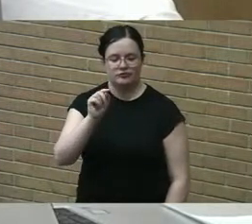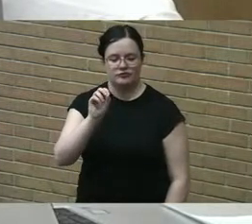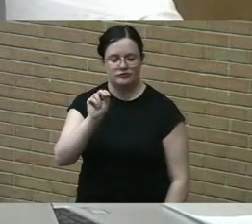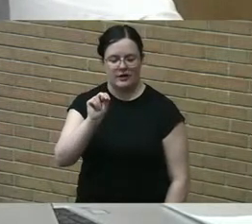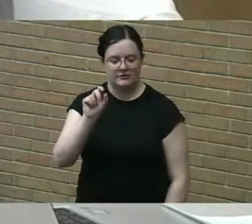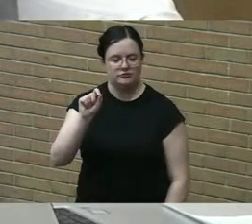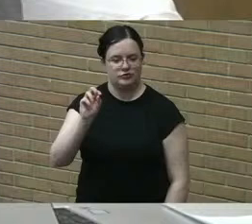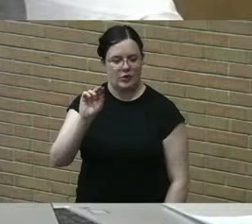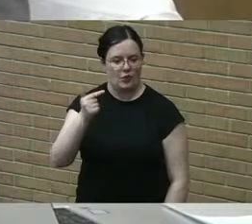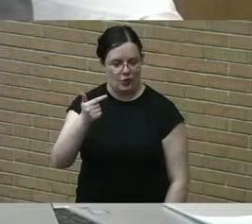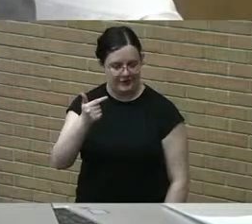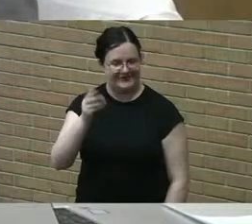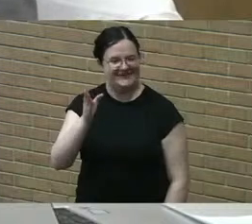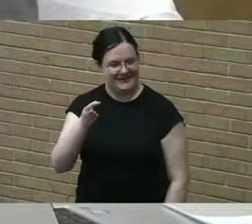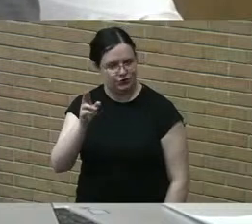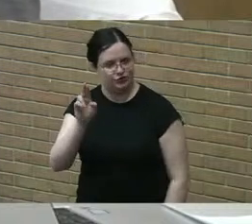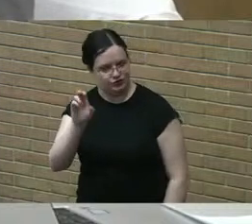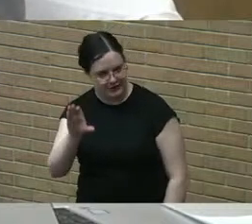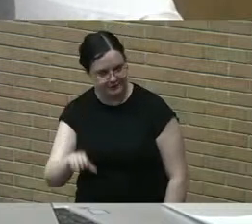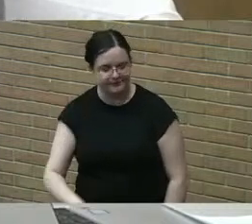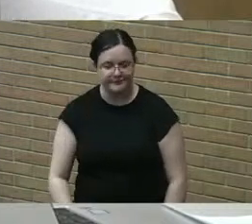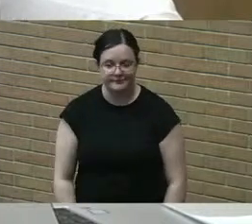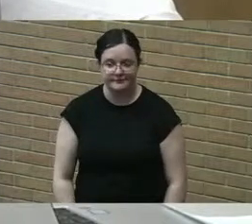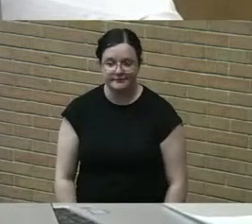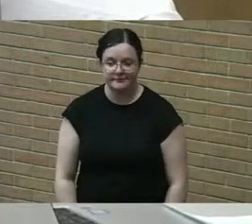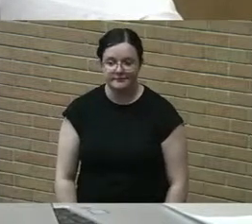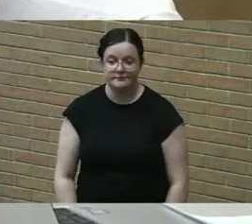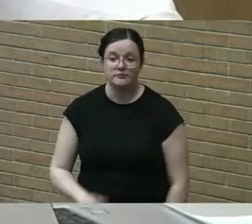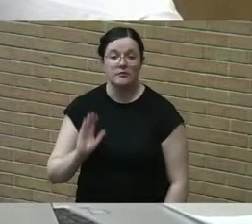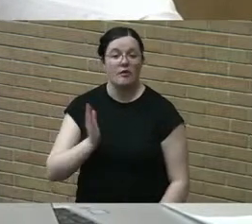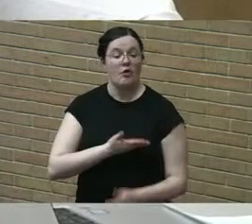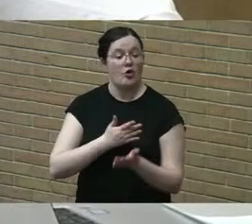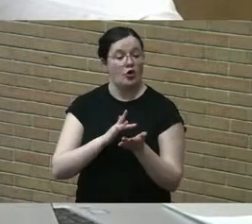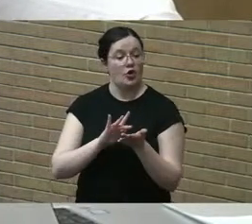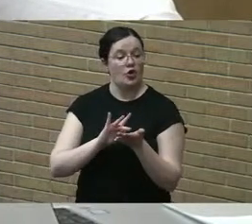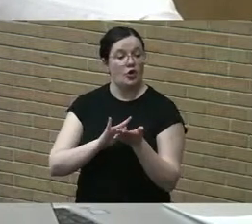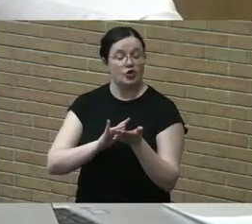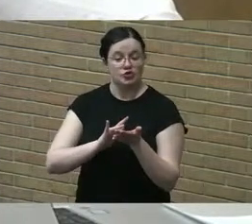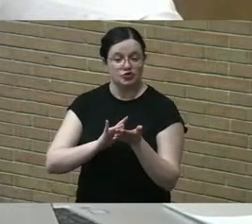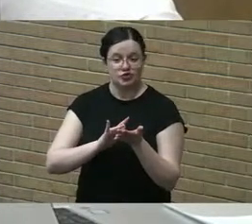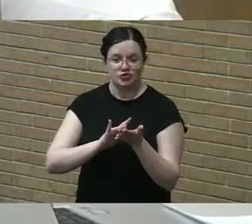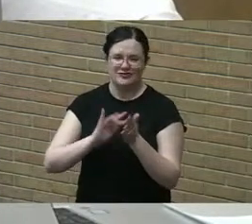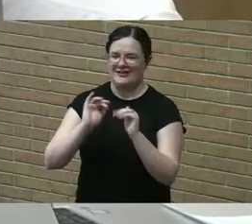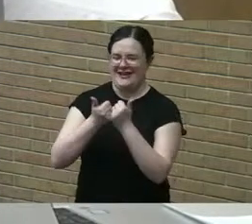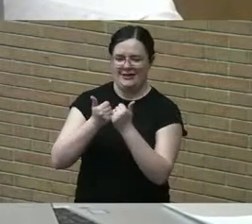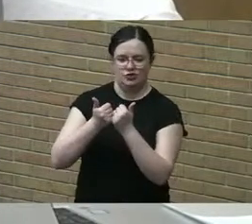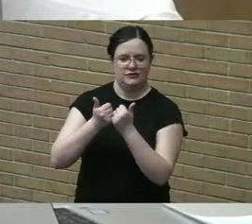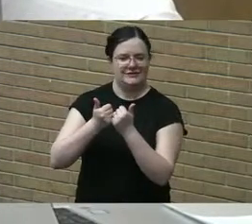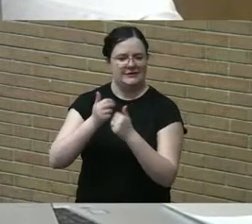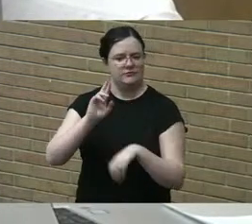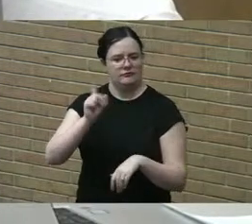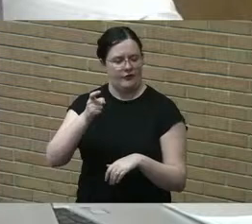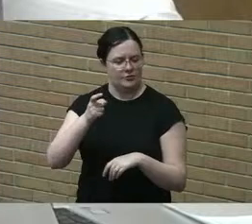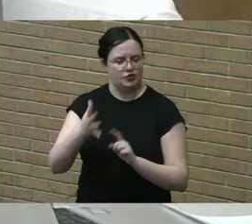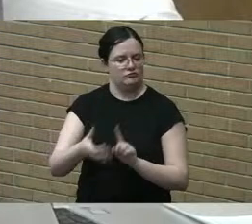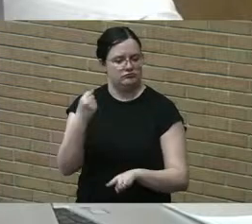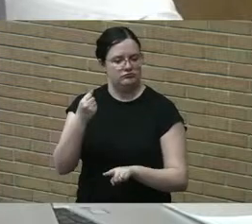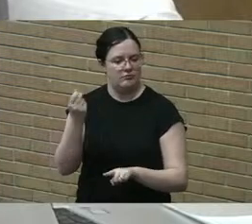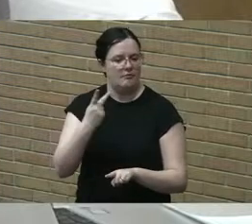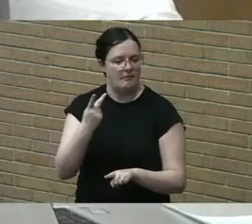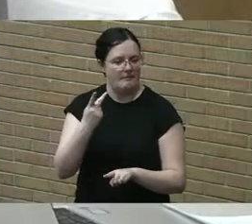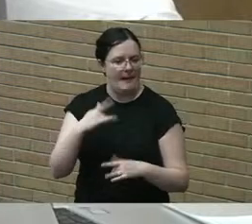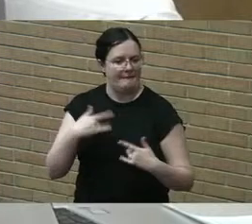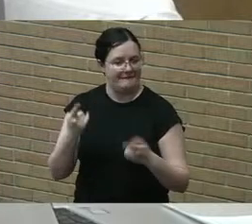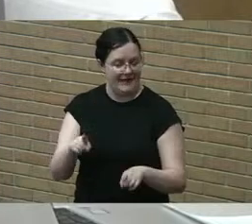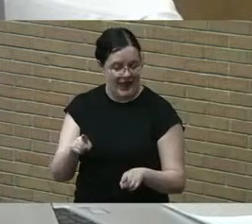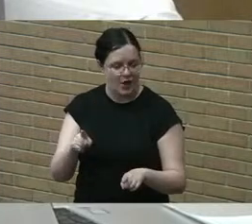www.townofbrighton.org/rec, REC. Our Drug Enforcement Agency pharmaceutical take-back event will be